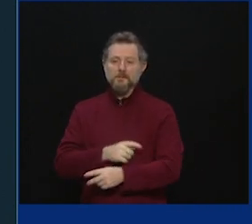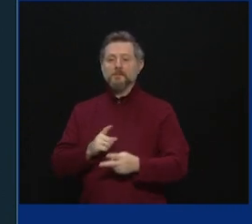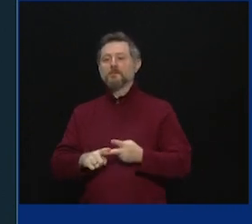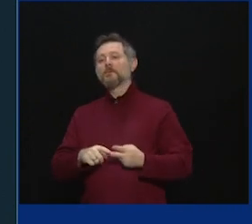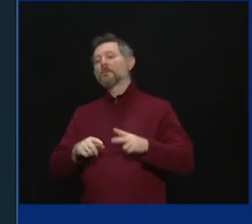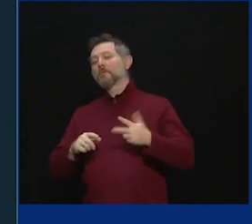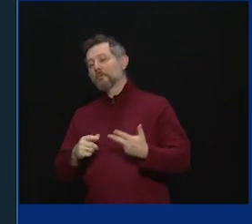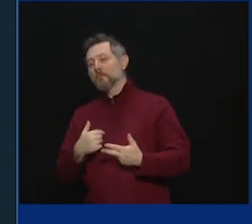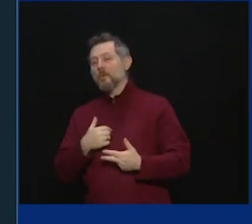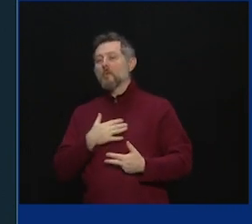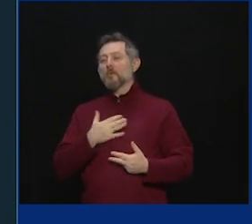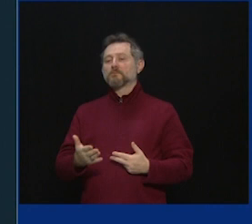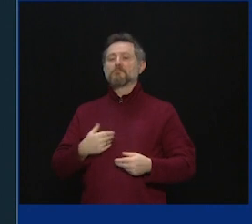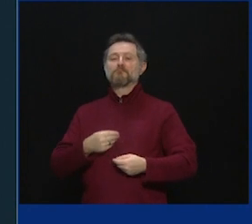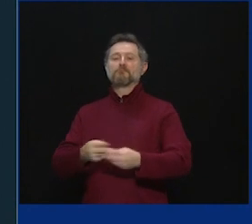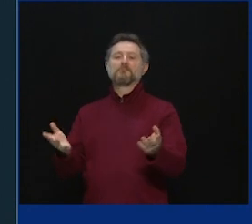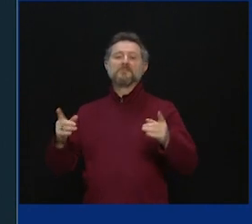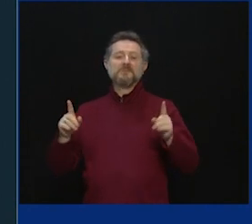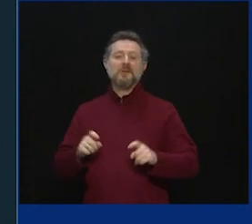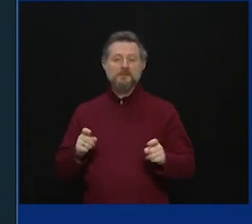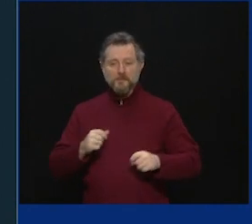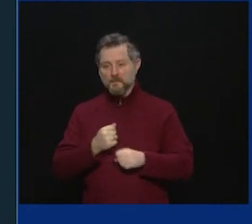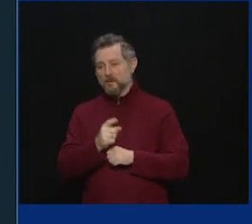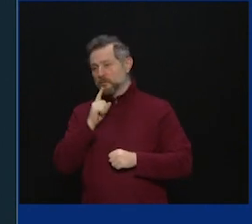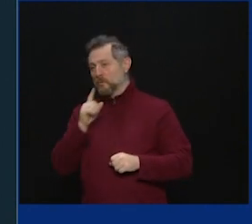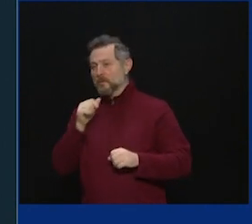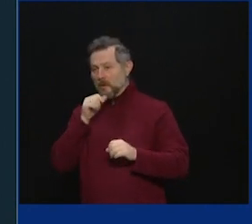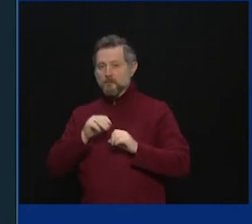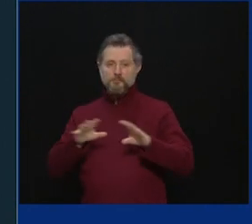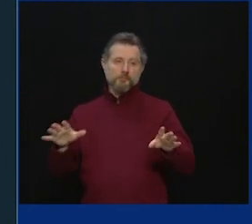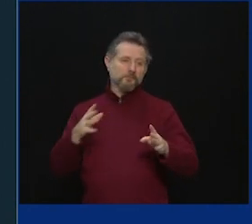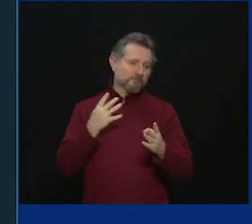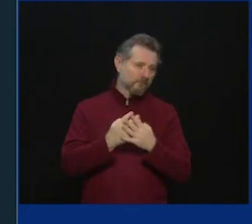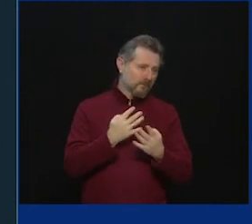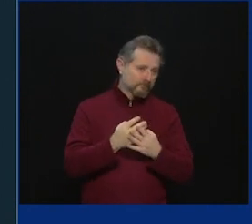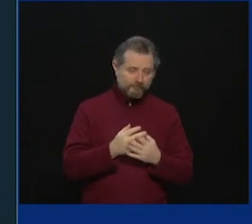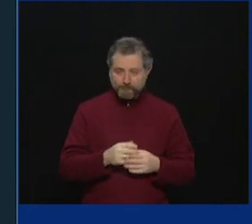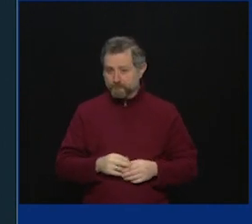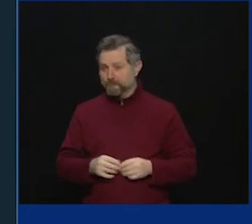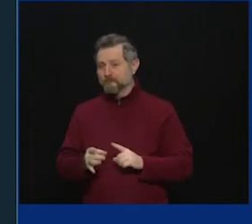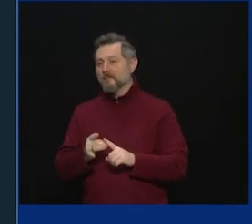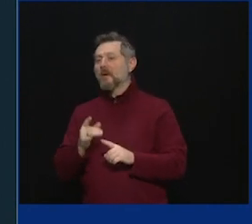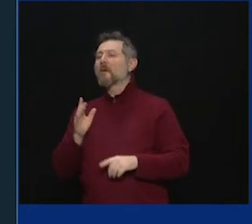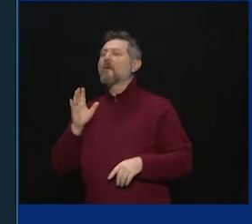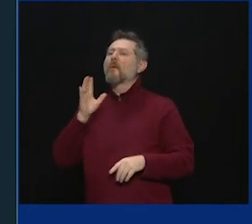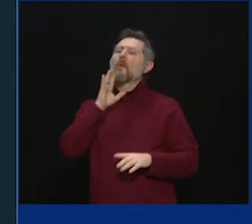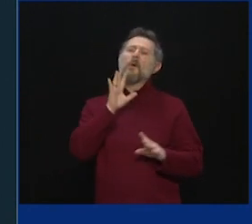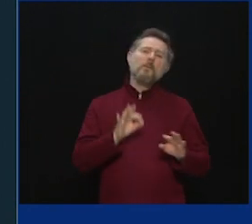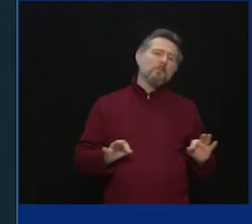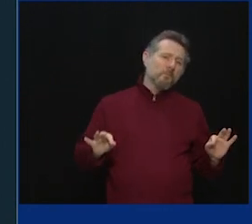make sure that this could not spread through our correctional facilities. It's a very critical way to keep people